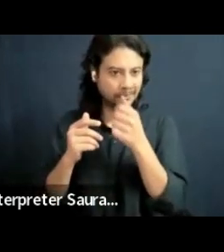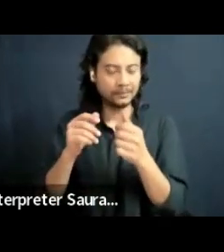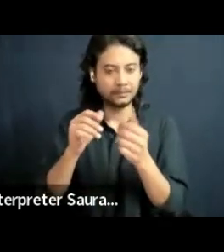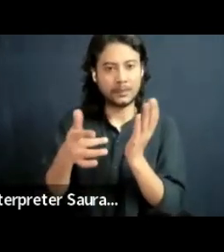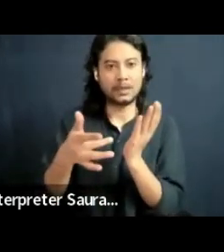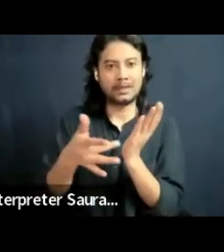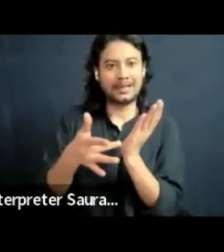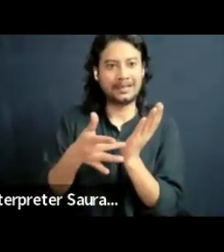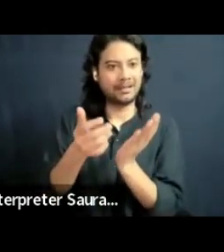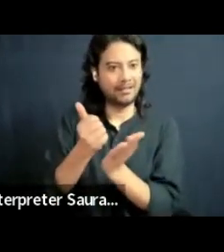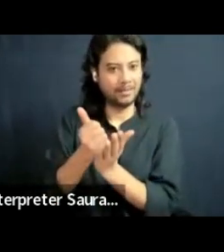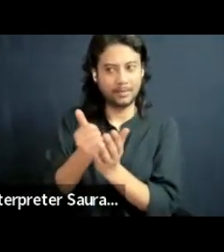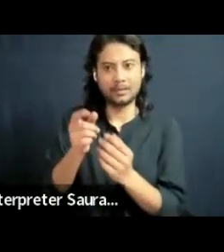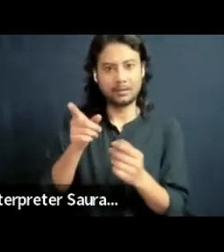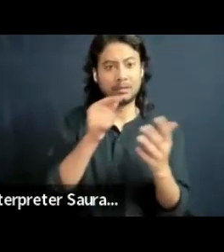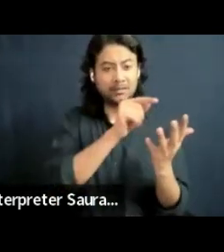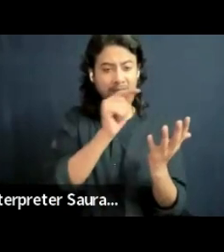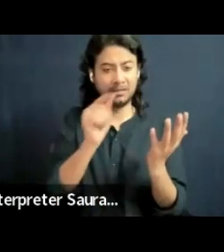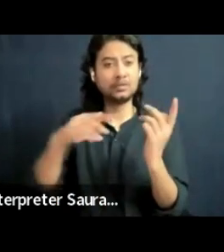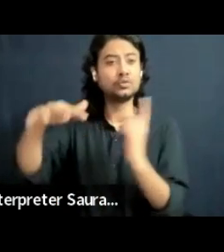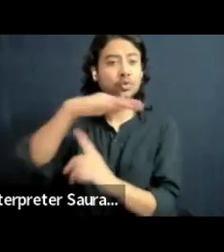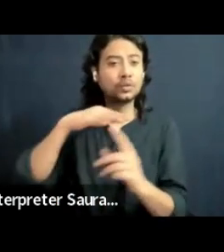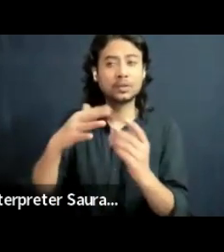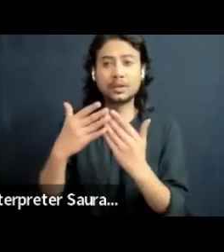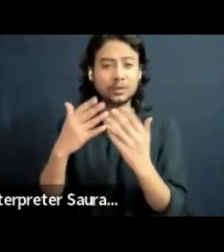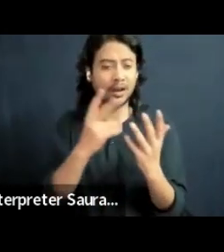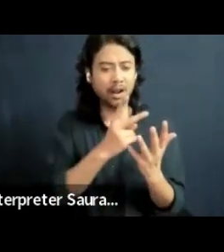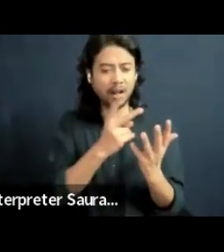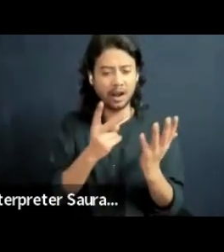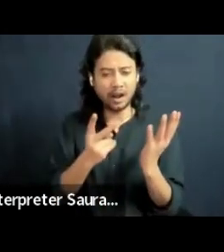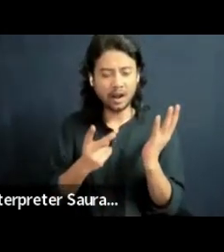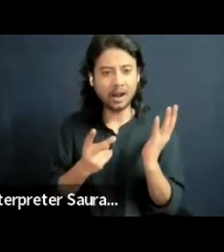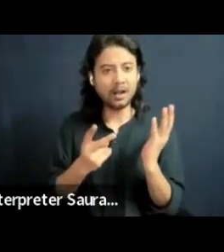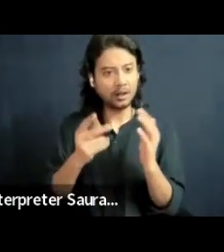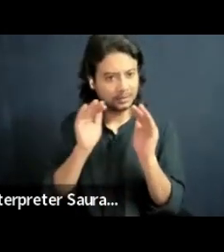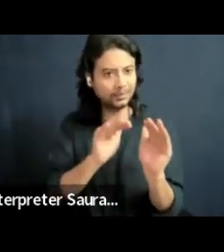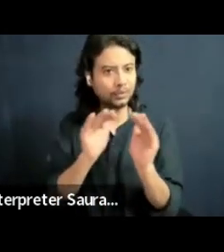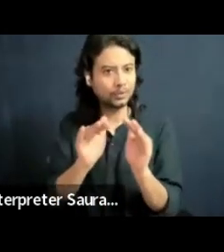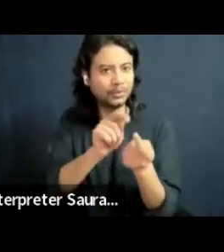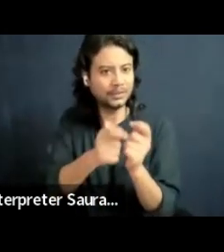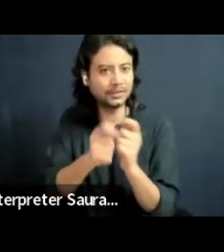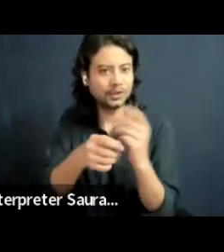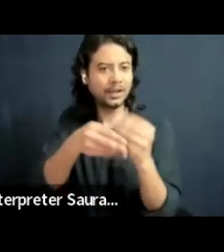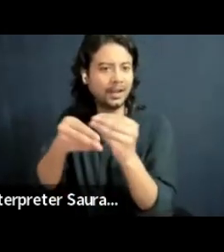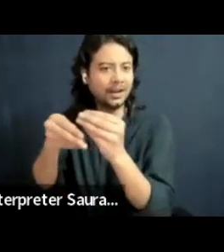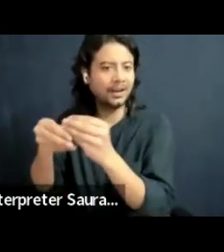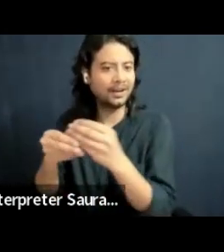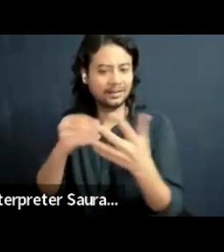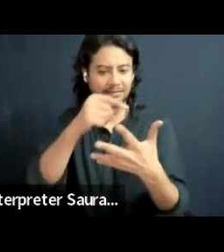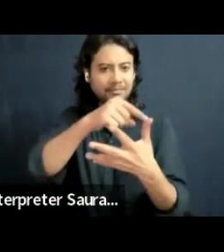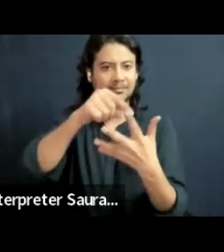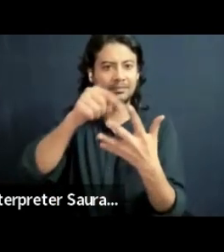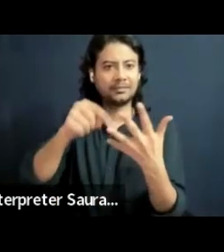talk about it, but we do need to interrogate and see, actually in our country, do we have services in